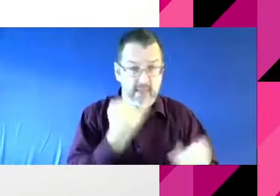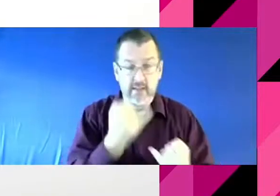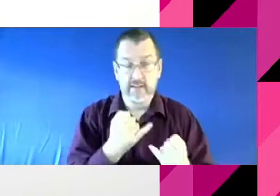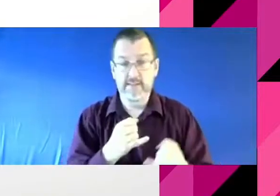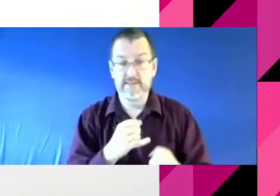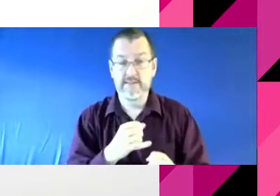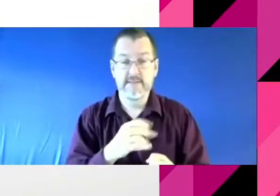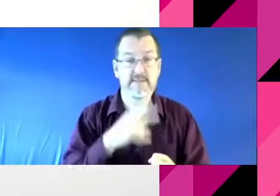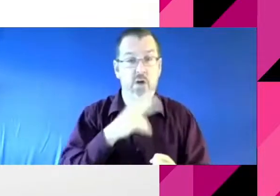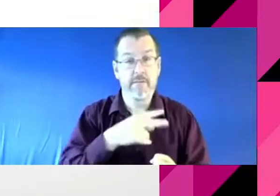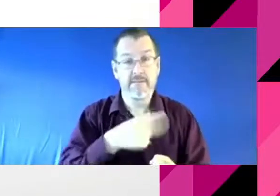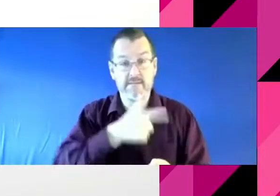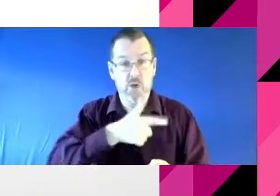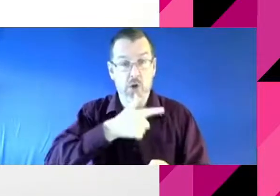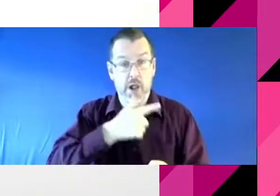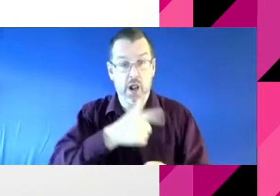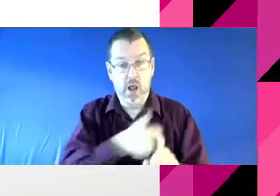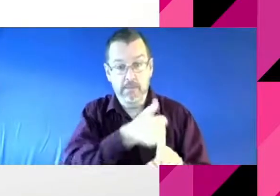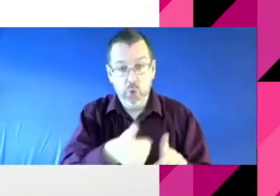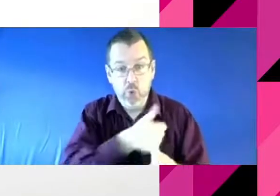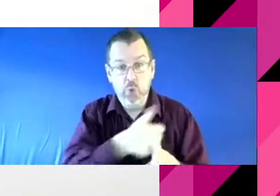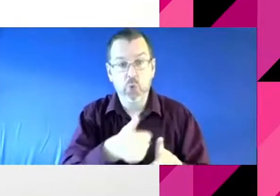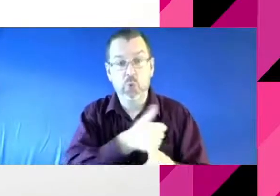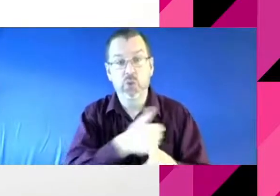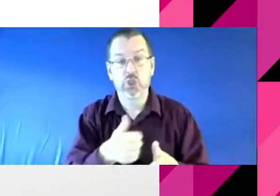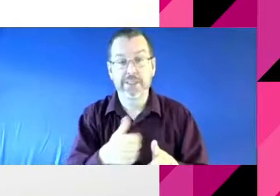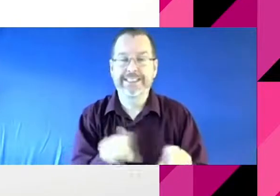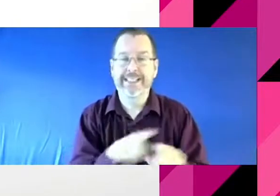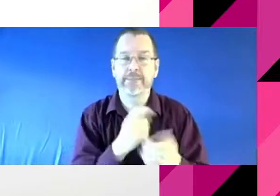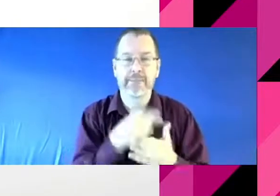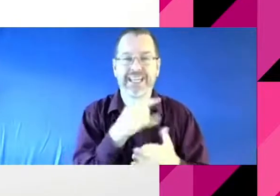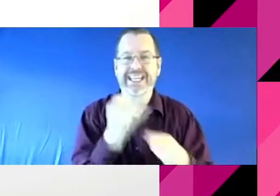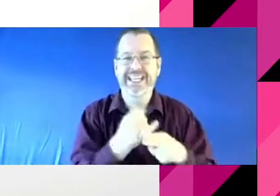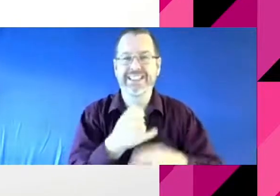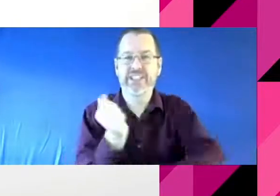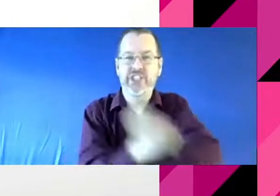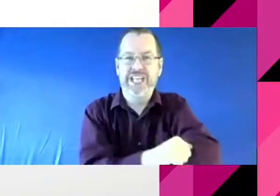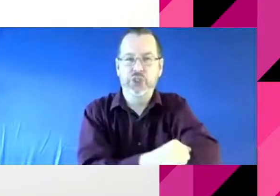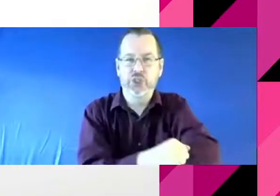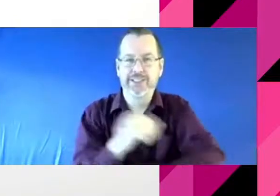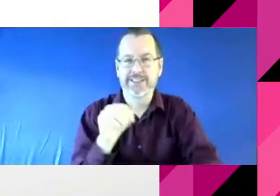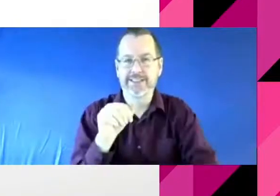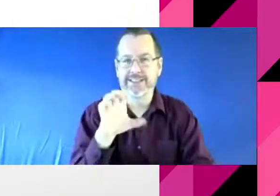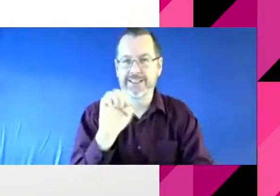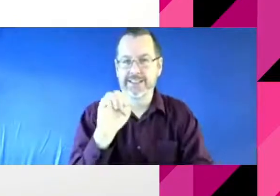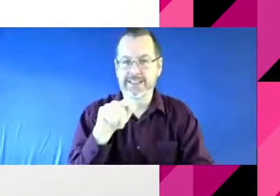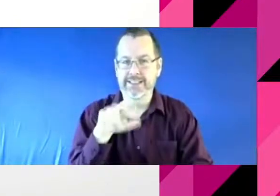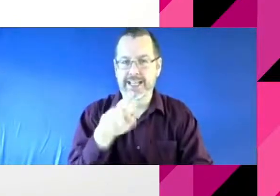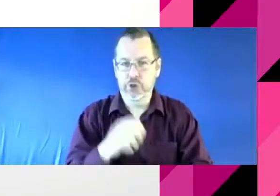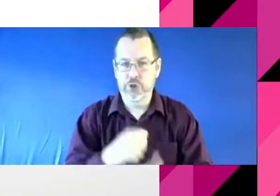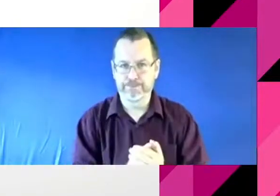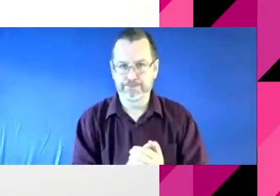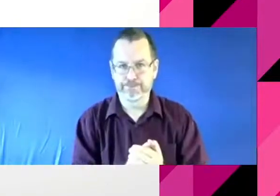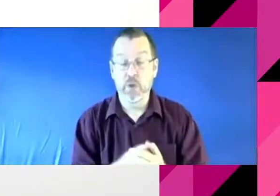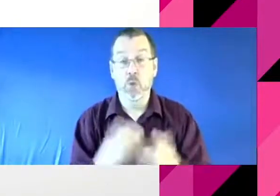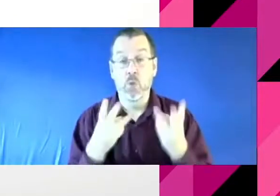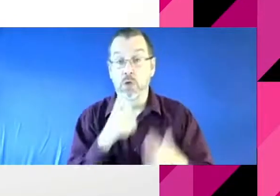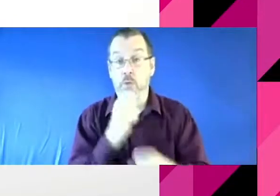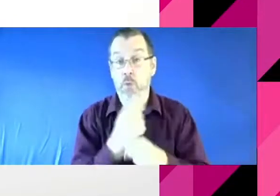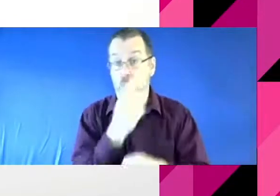Dondale Detention Centre. The case I want to point to is that of a young woman identified by the initials